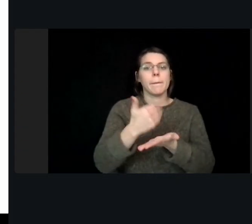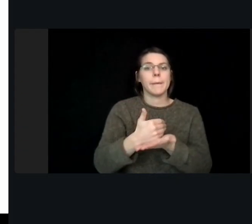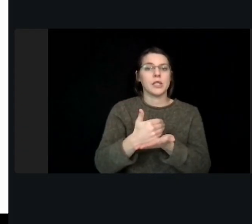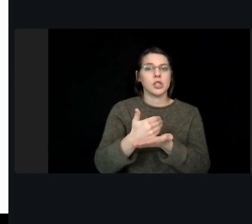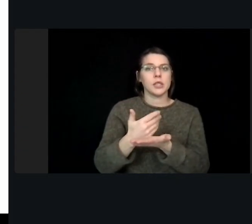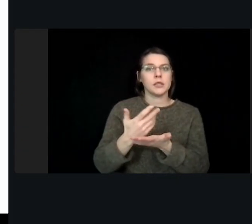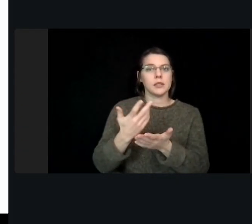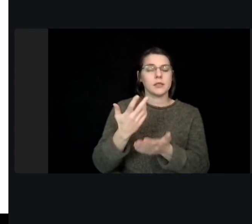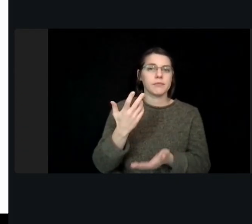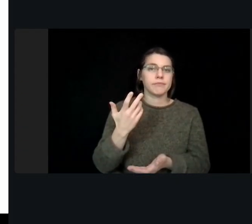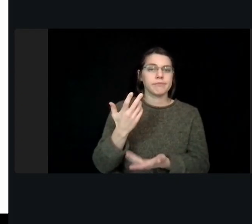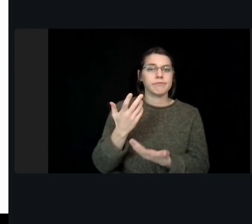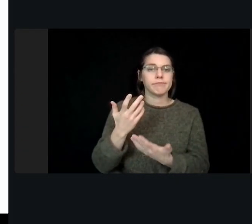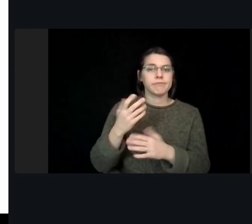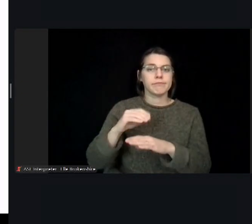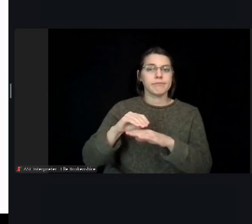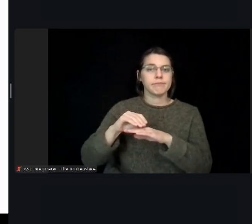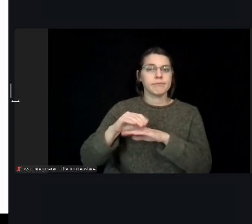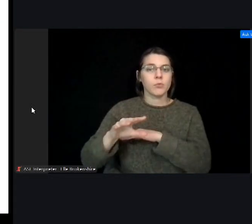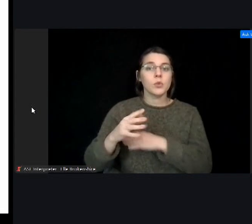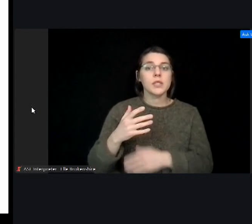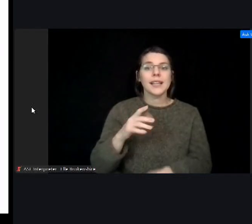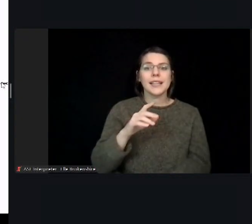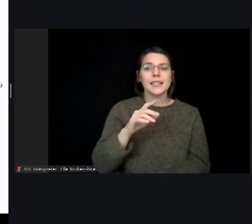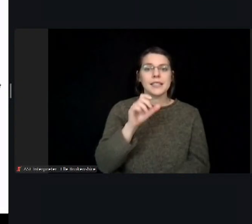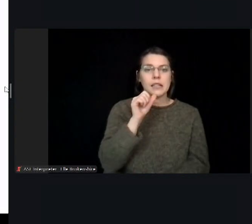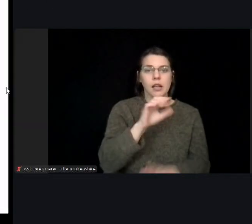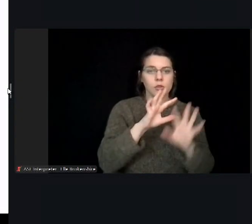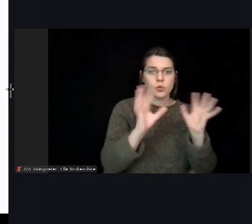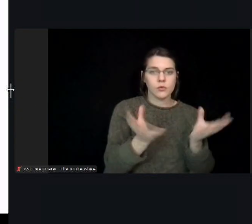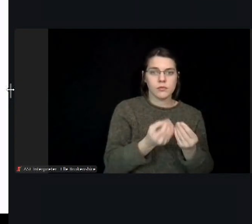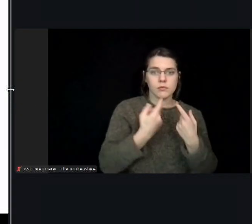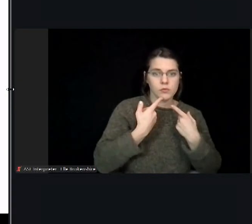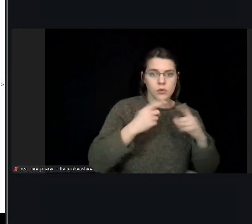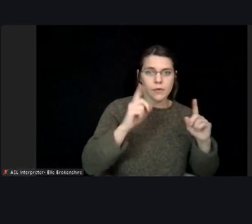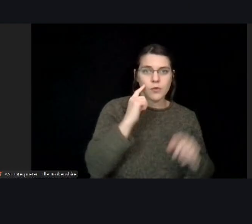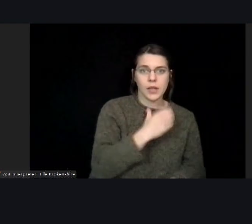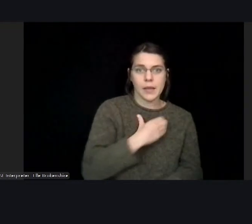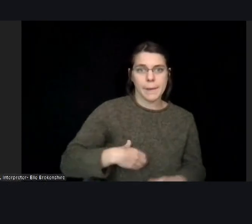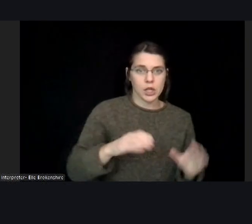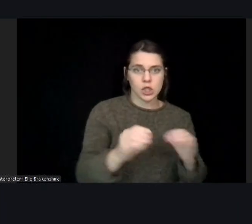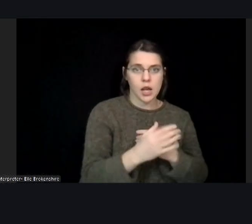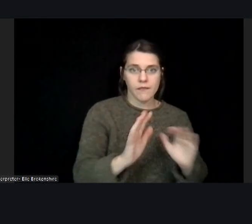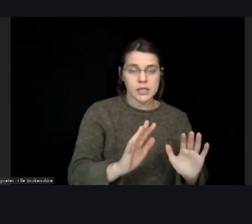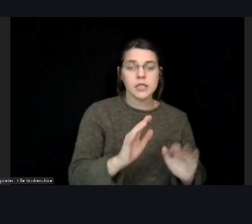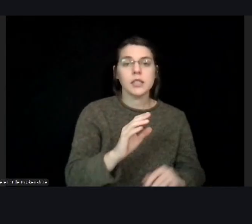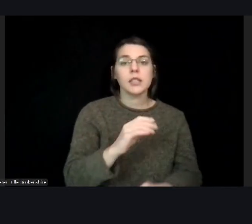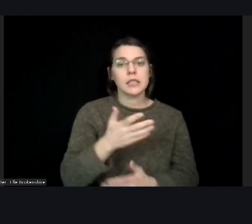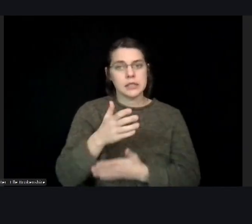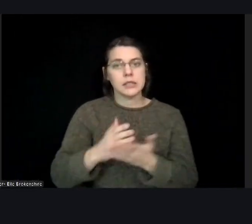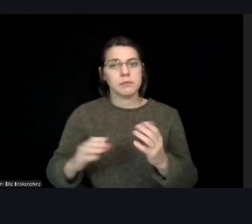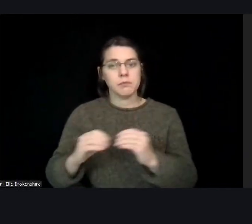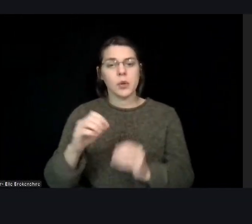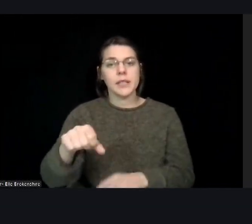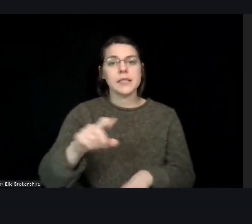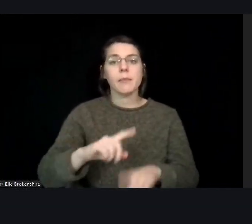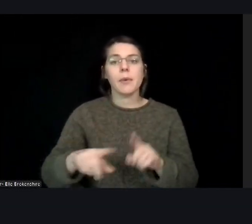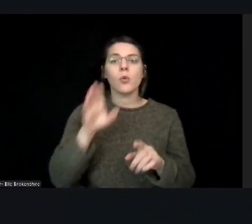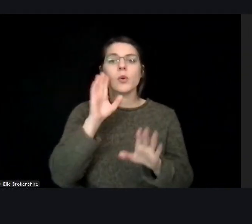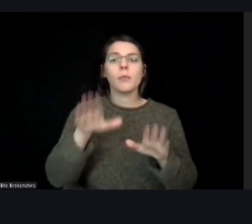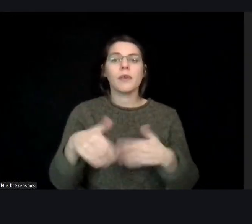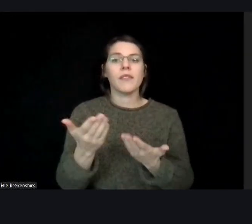totality of accomplishments for the Mayor's Office. We are going to Chief Chintalopoli is going to provide an overview of the Mayor's Office budget